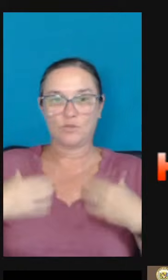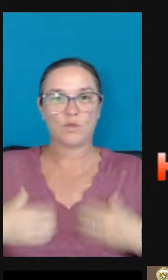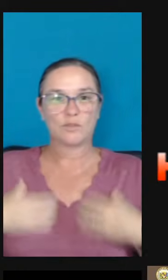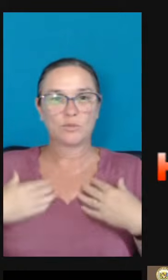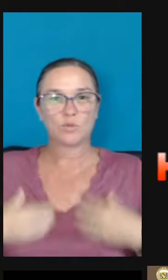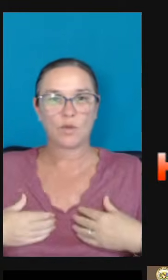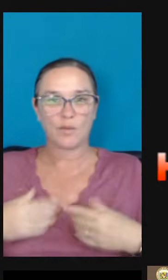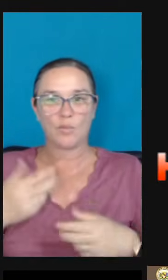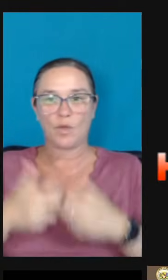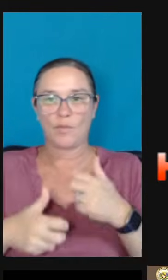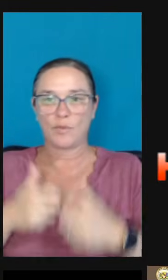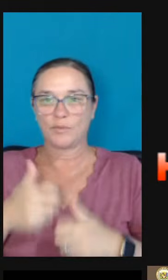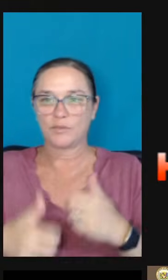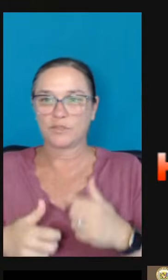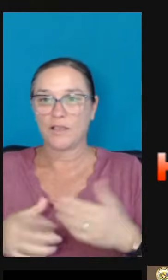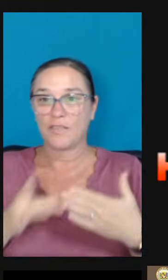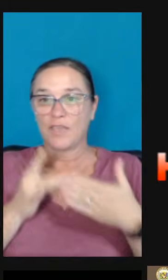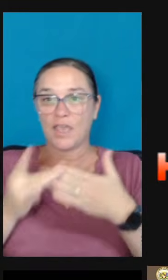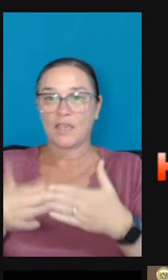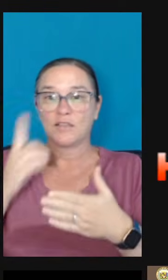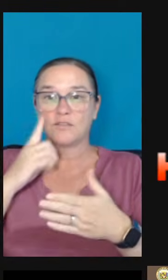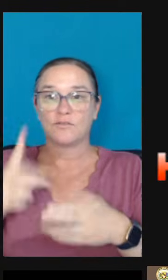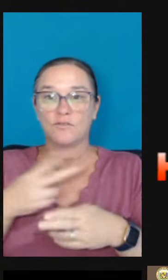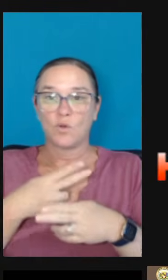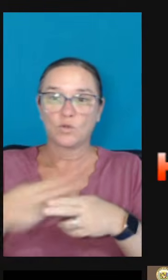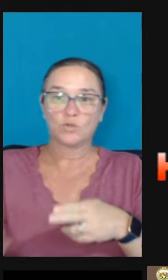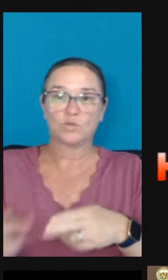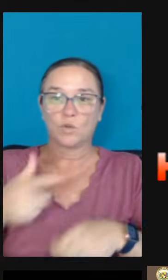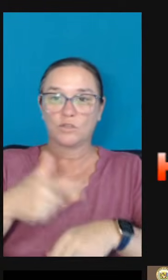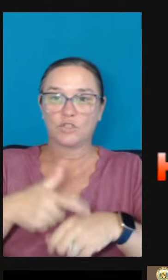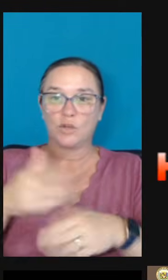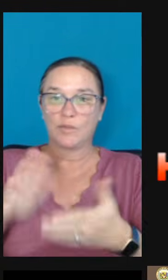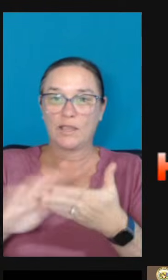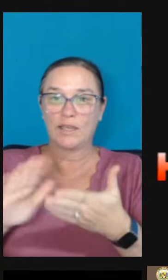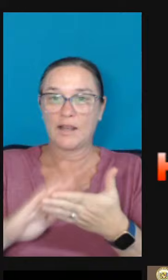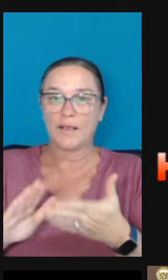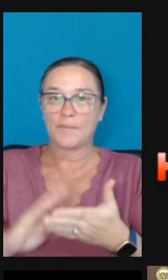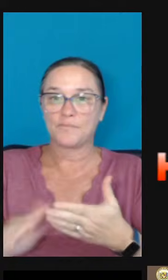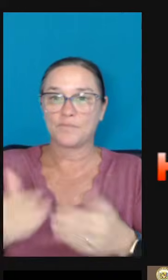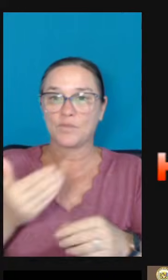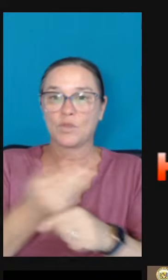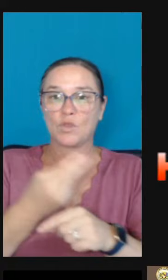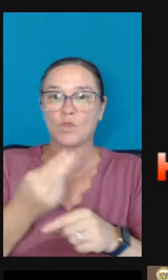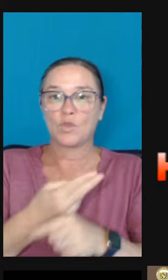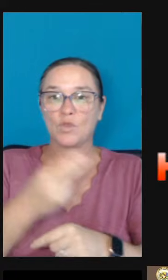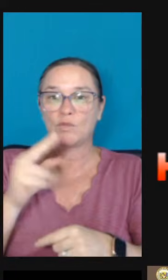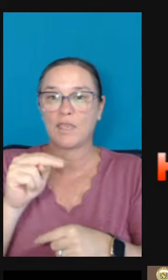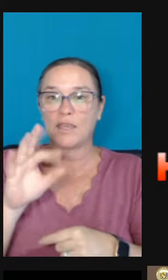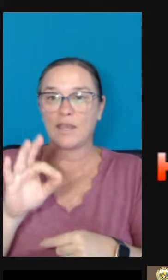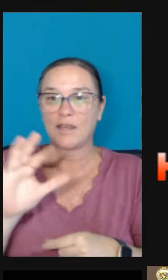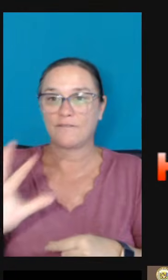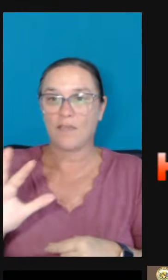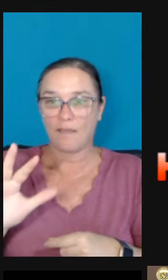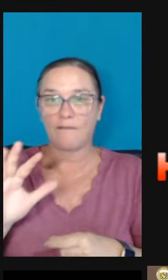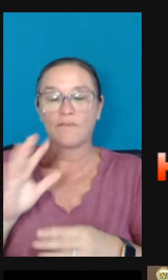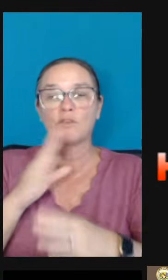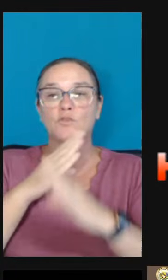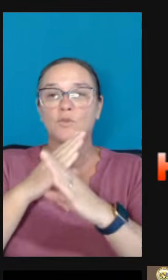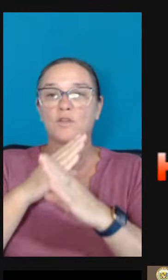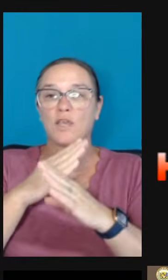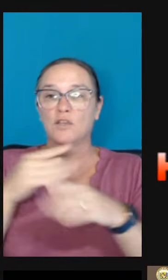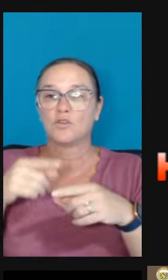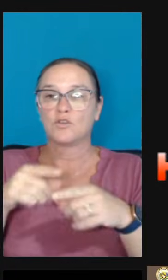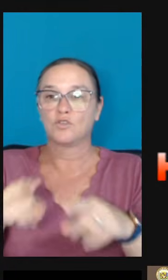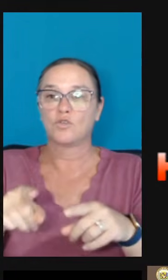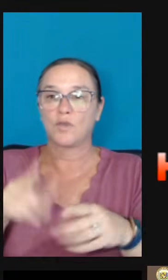So their guidance for short-term cleanup is to use a well-fitting N95 or equivalent mask to help protect against ash during cleanup,